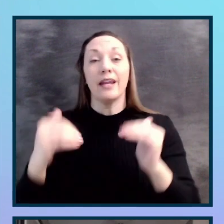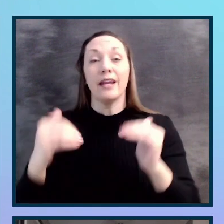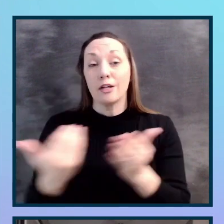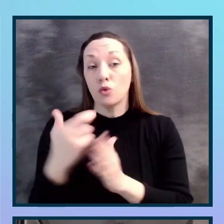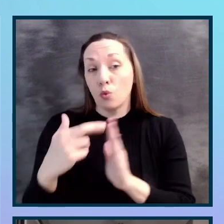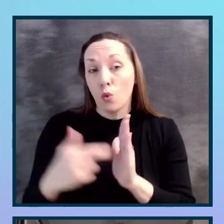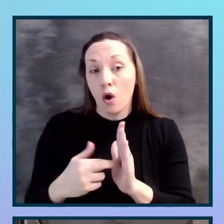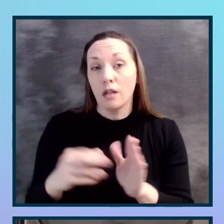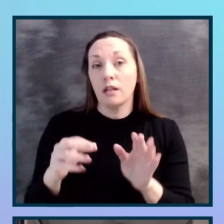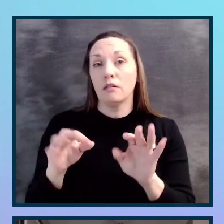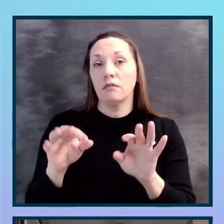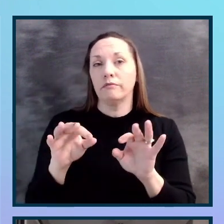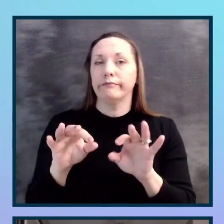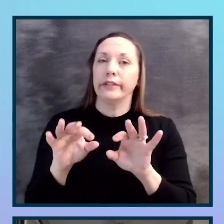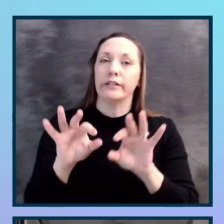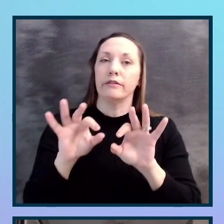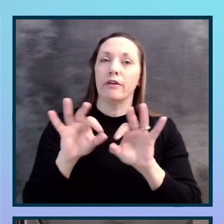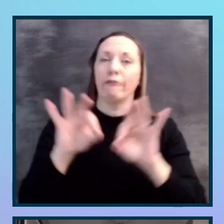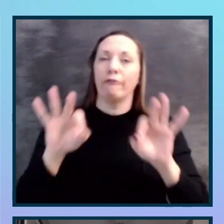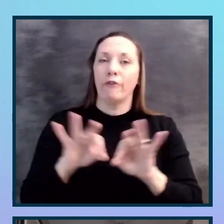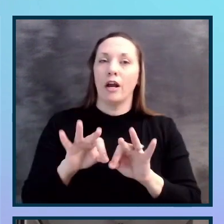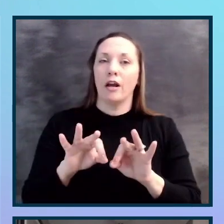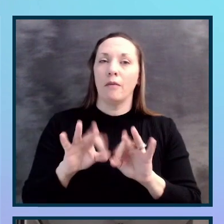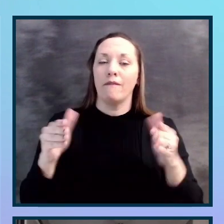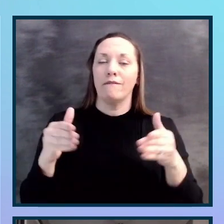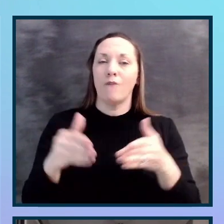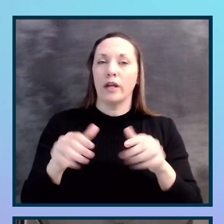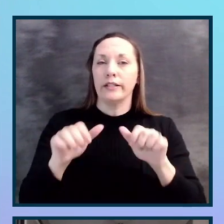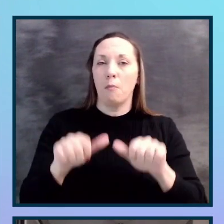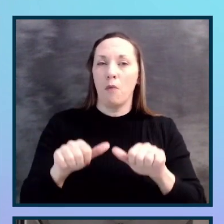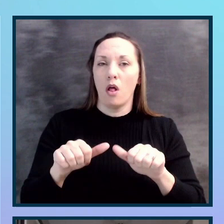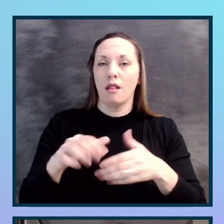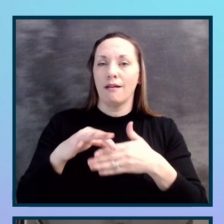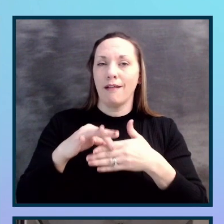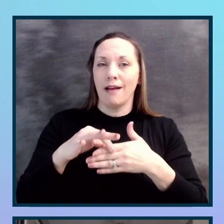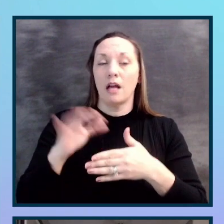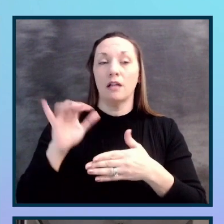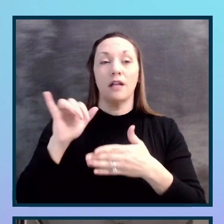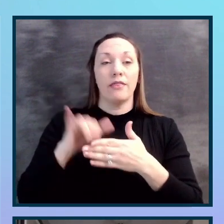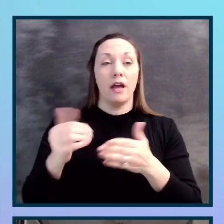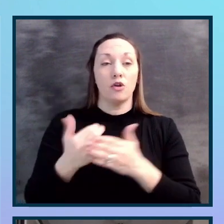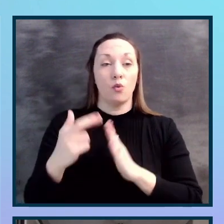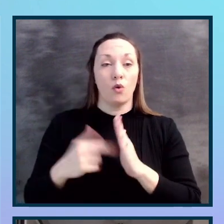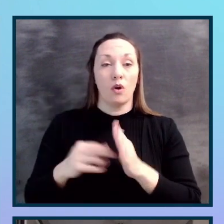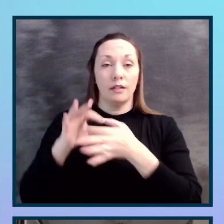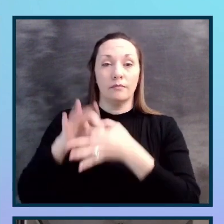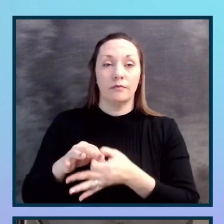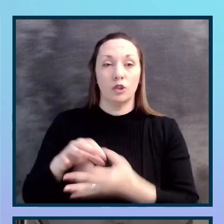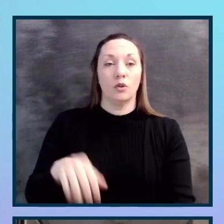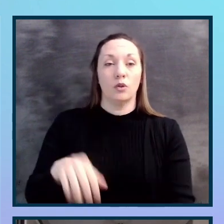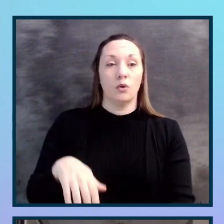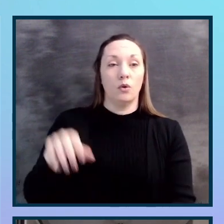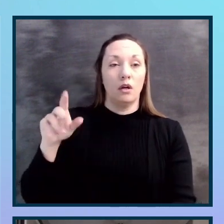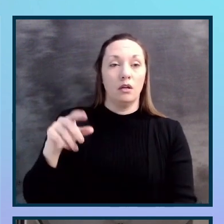is frame focusable content. This rule is a WCAG 2A rule. It